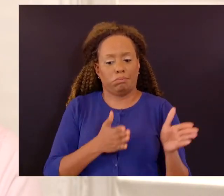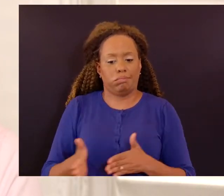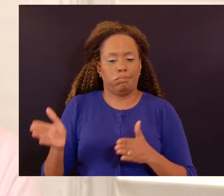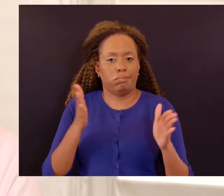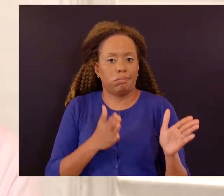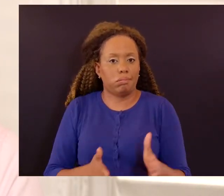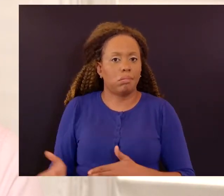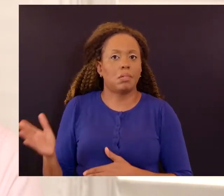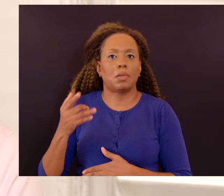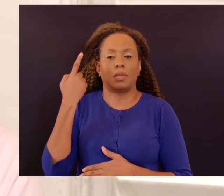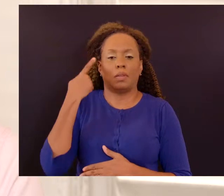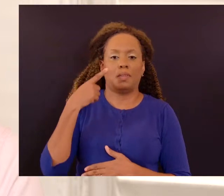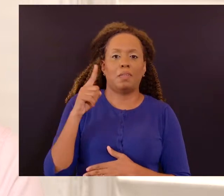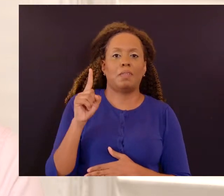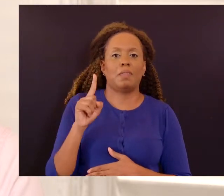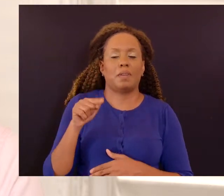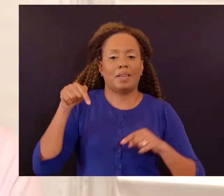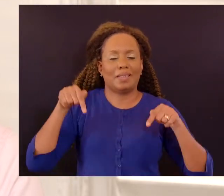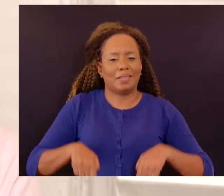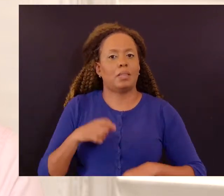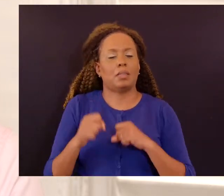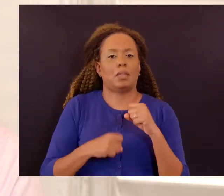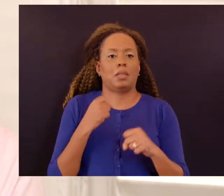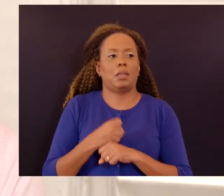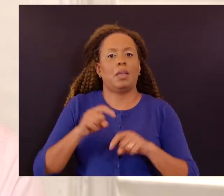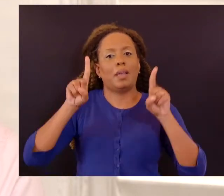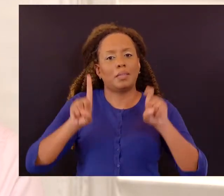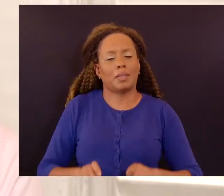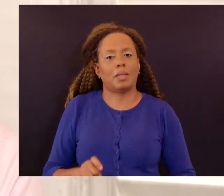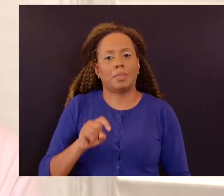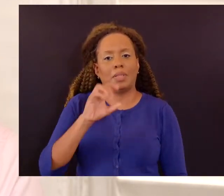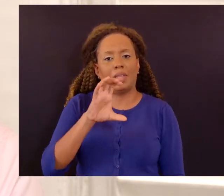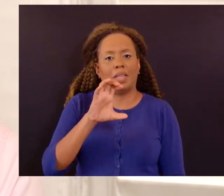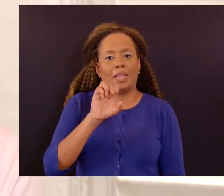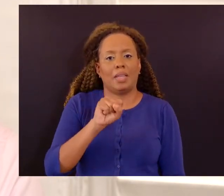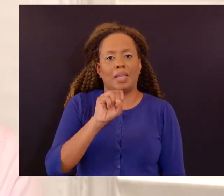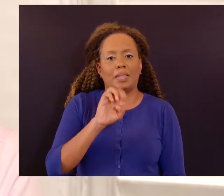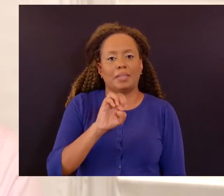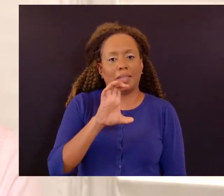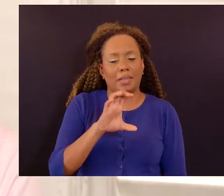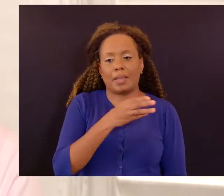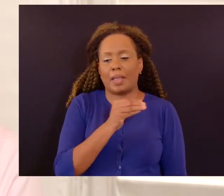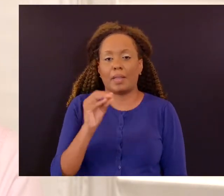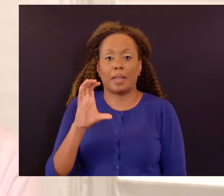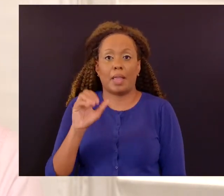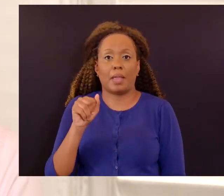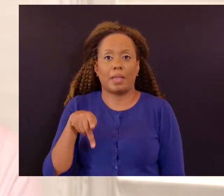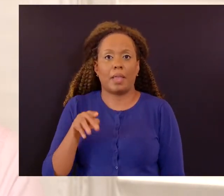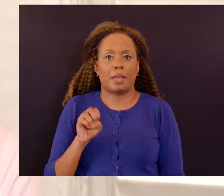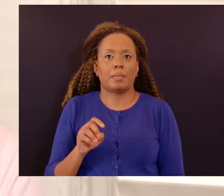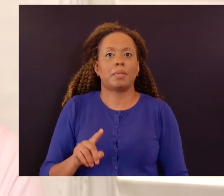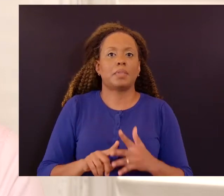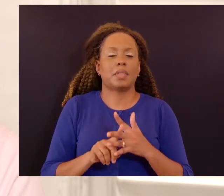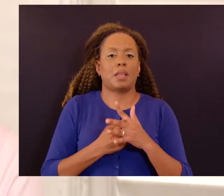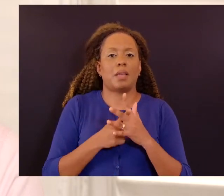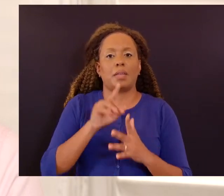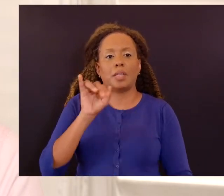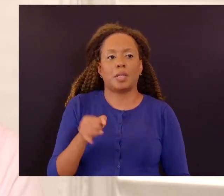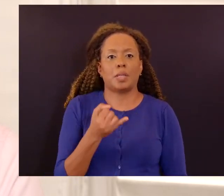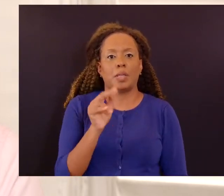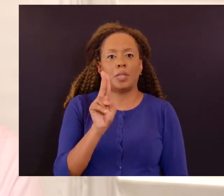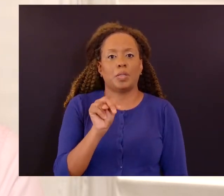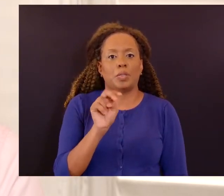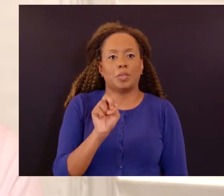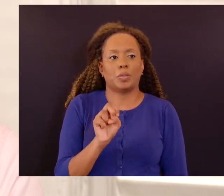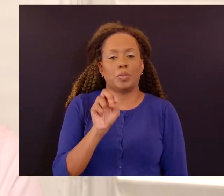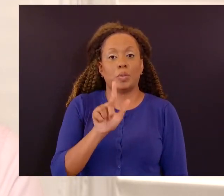the administration of this year's examinations, the written exams will commence on the 28th of June